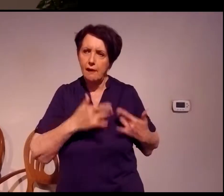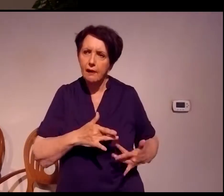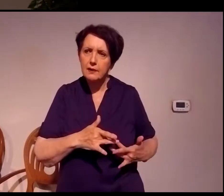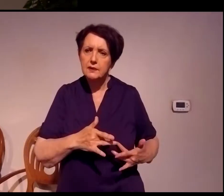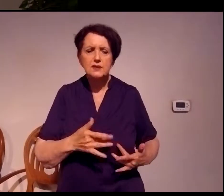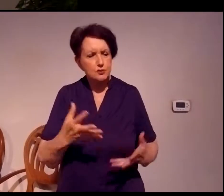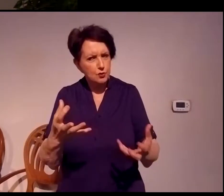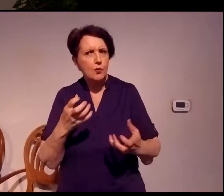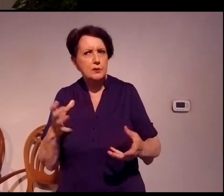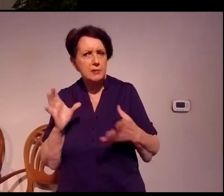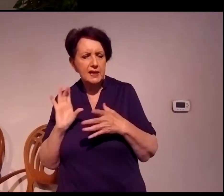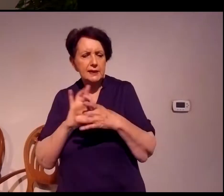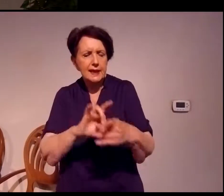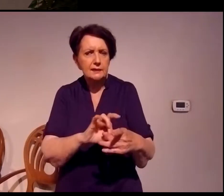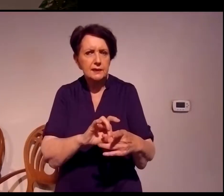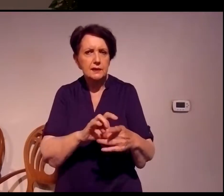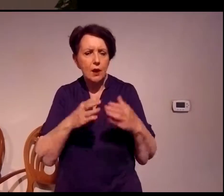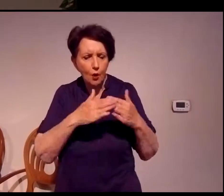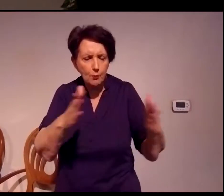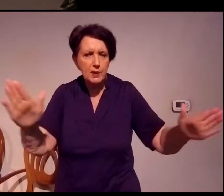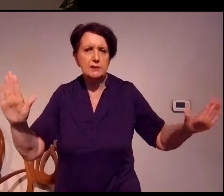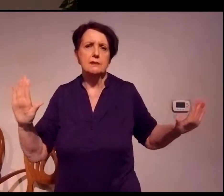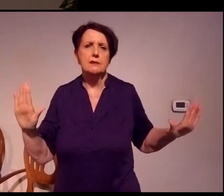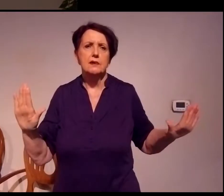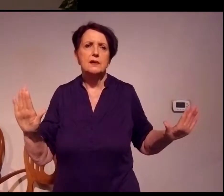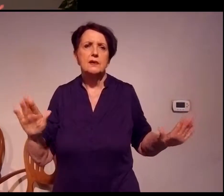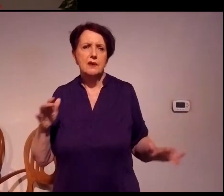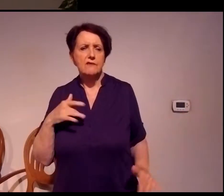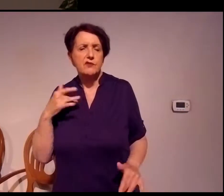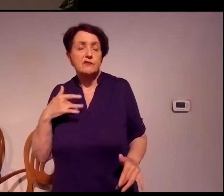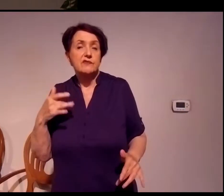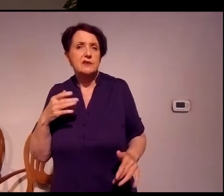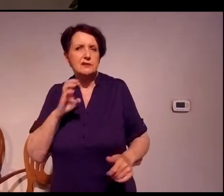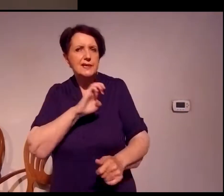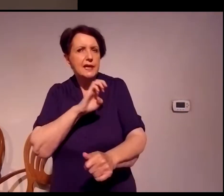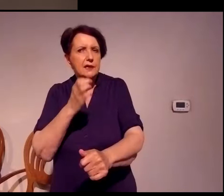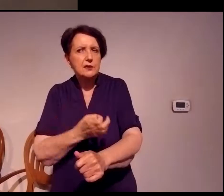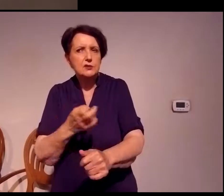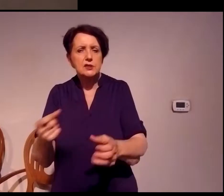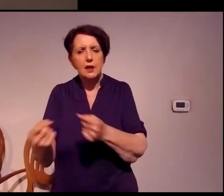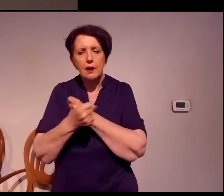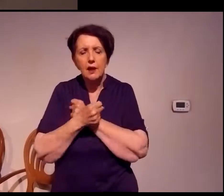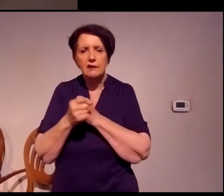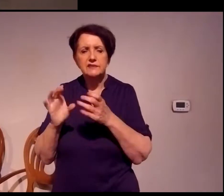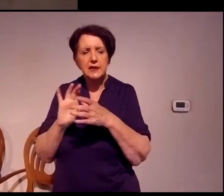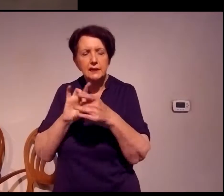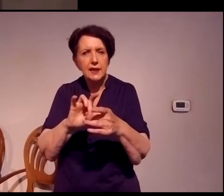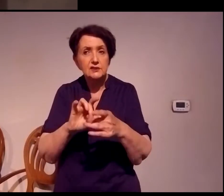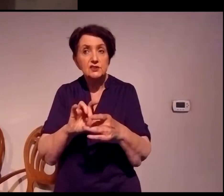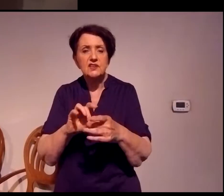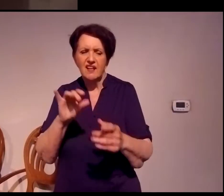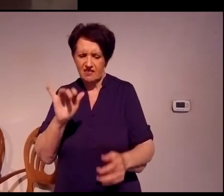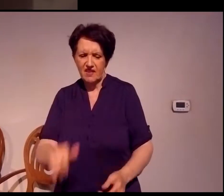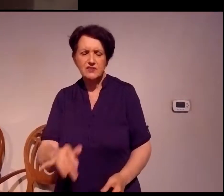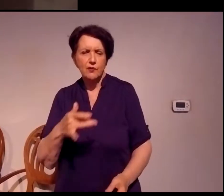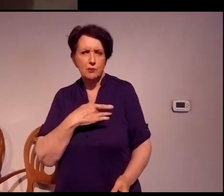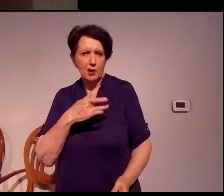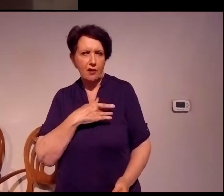to our hearts. We want to be open. You know, when you feel energy and love and connection from people, it's a heart connection.